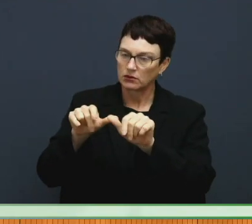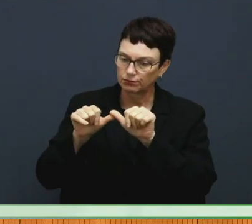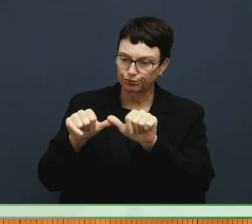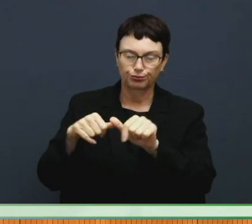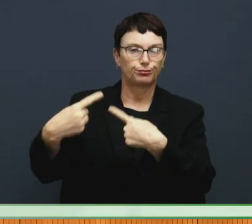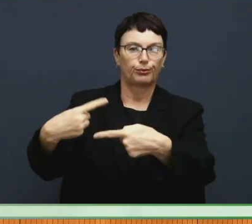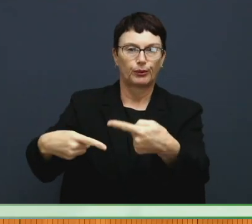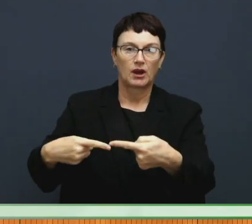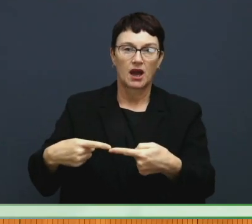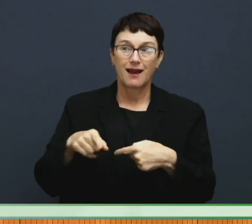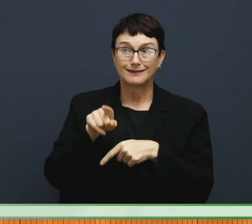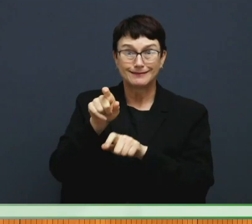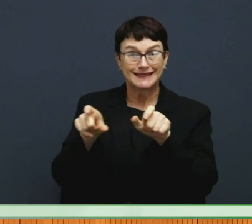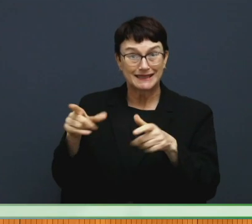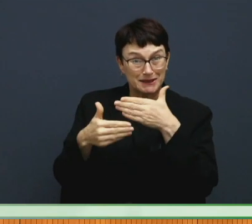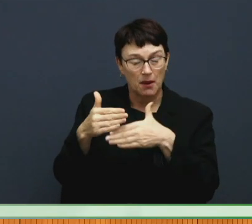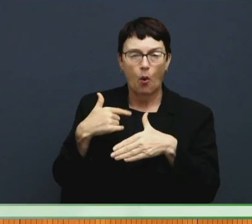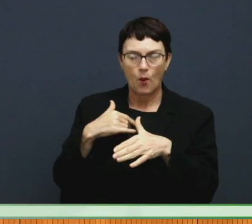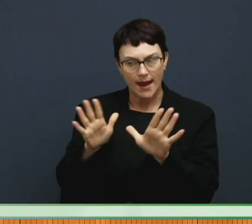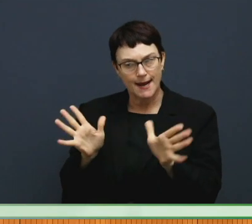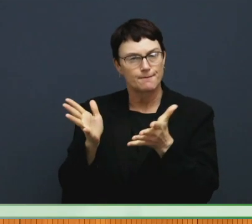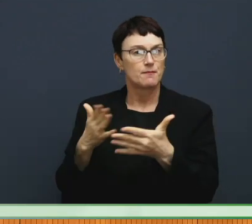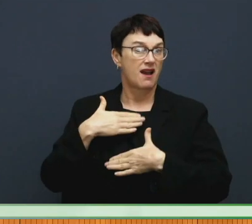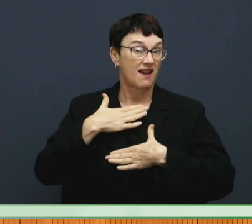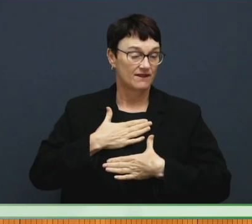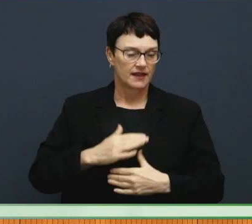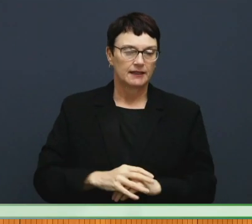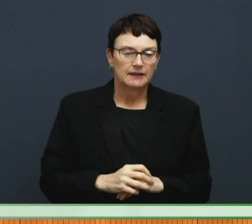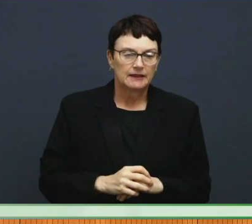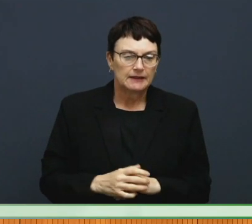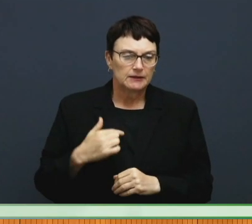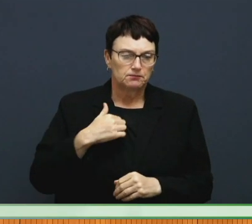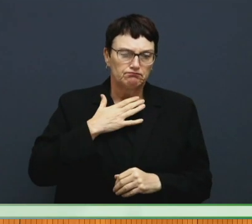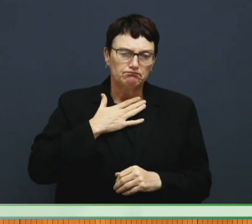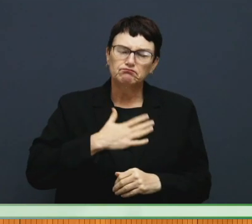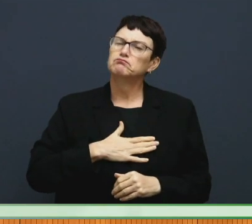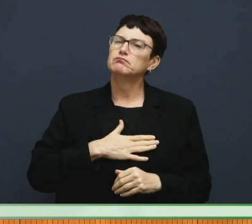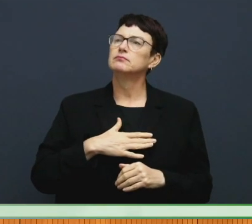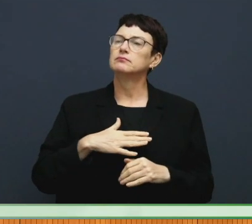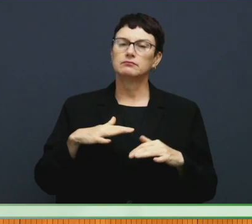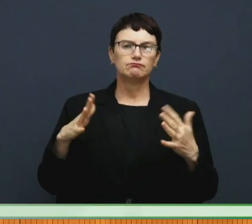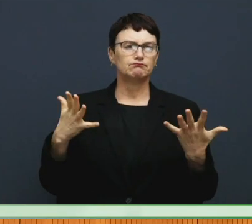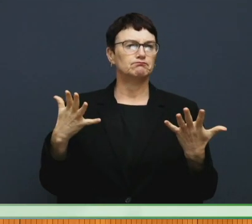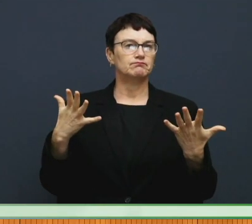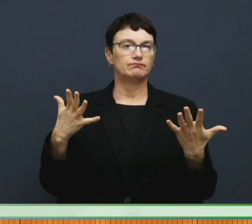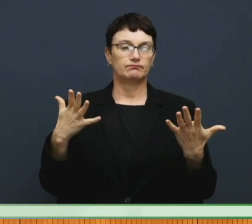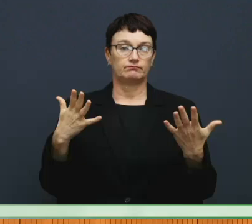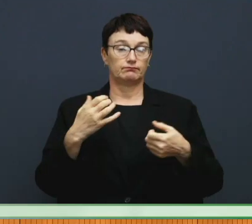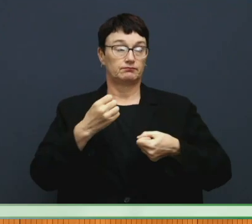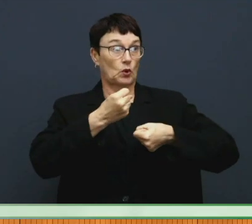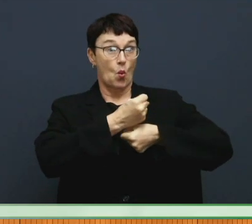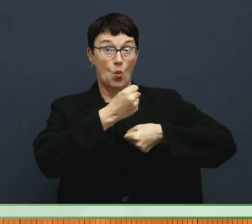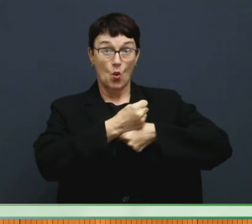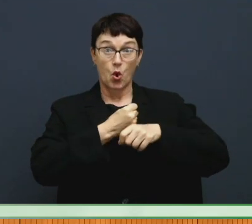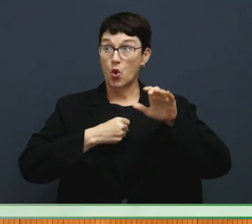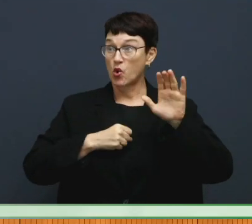disabilities, deepening the integration of industry and education, and creating a sustainable